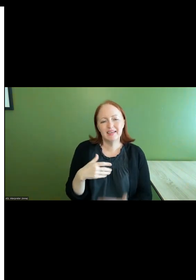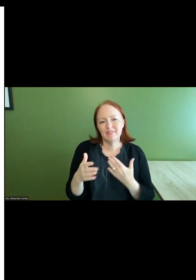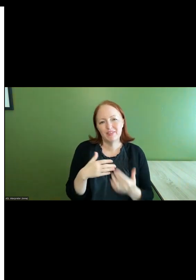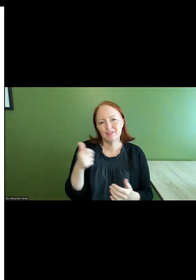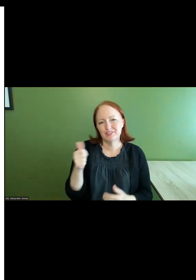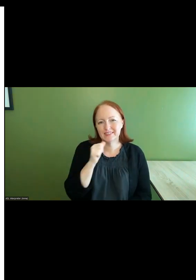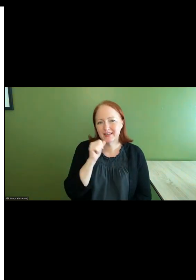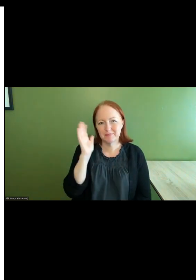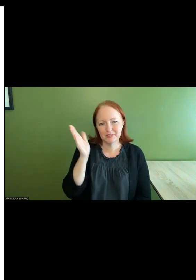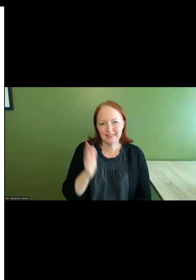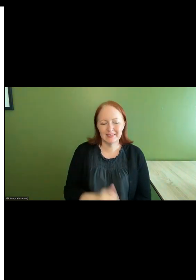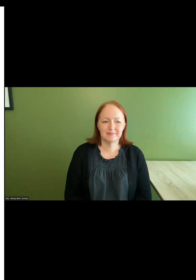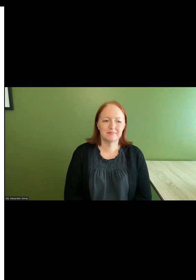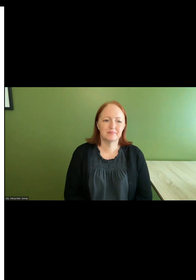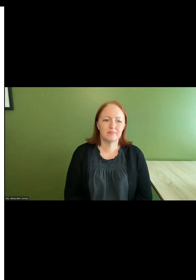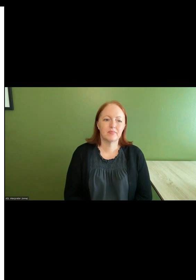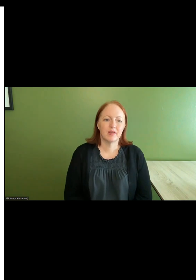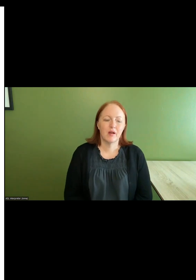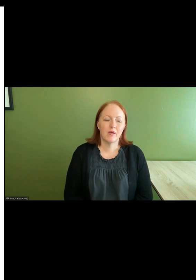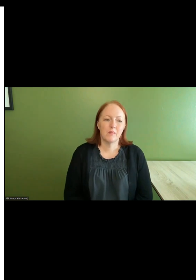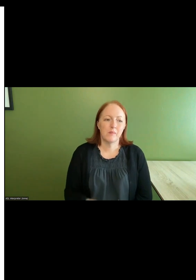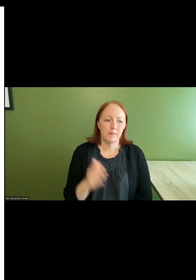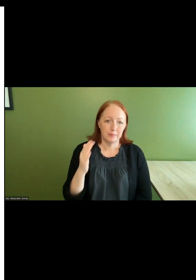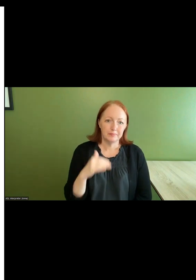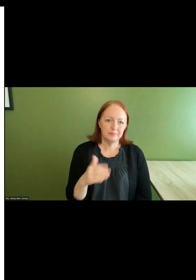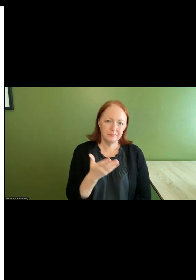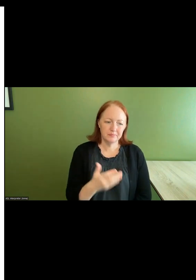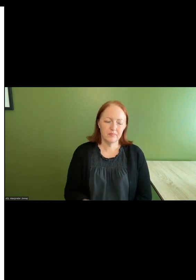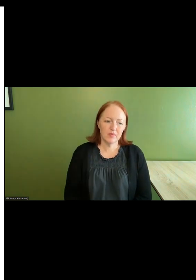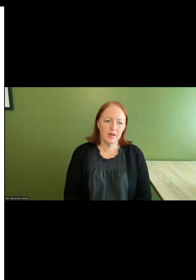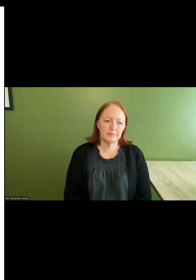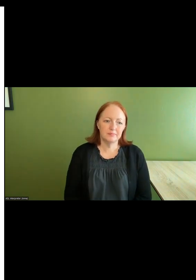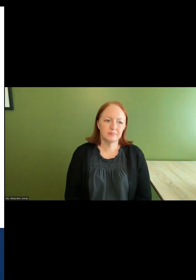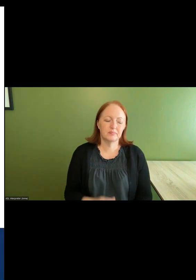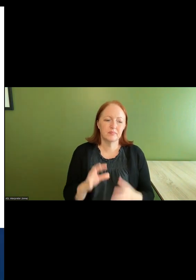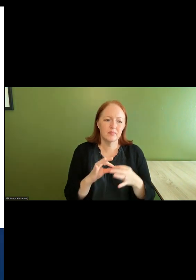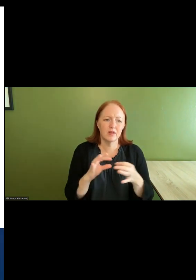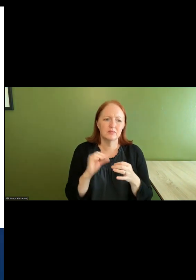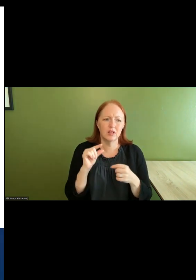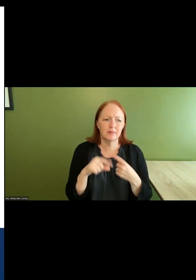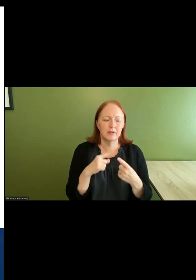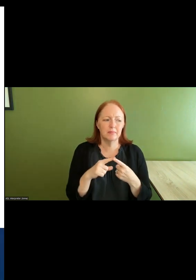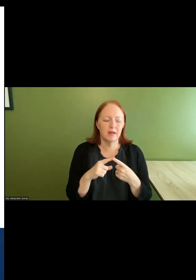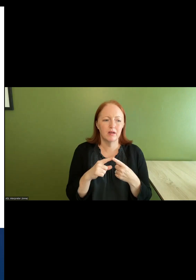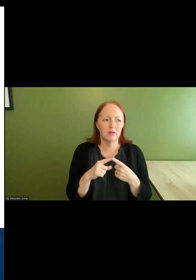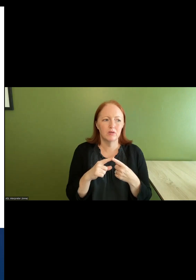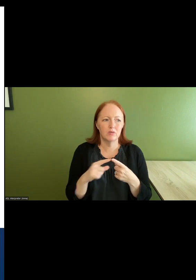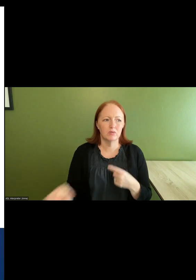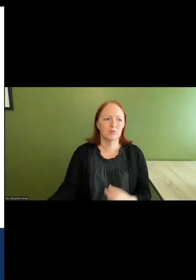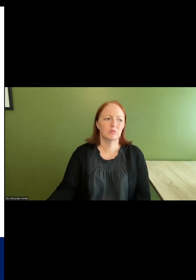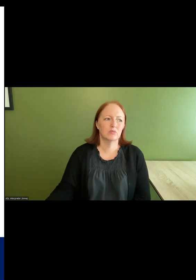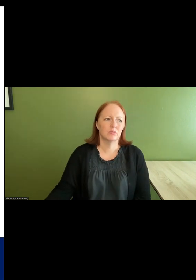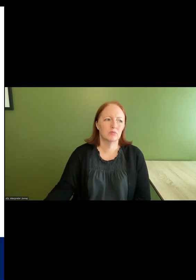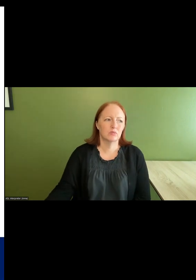presenting. So if we could go to the next slide, I'm going to talk a little bit about